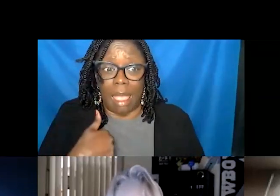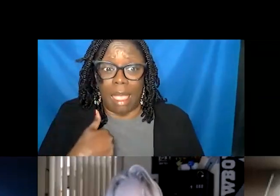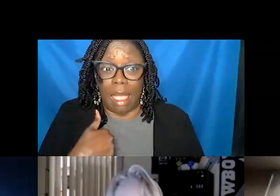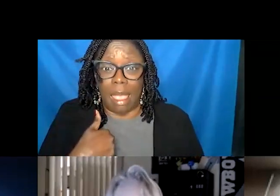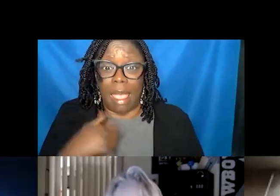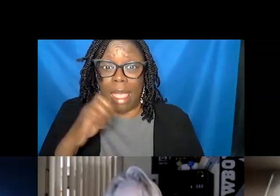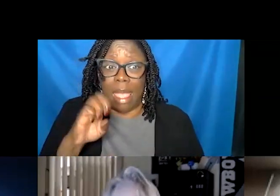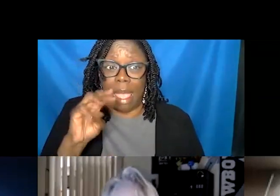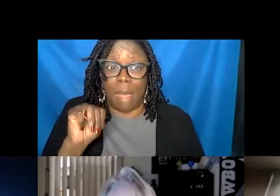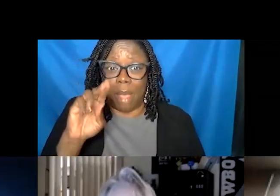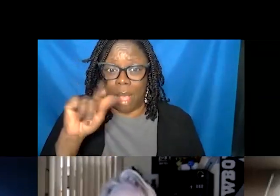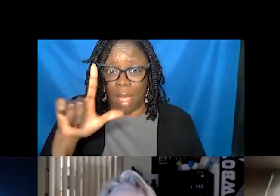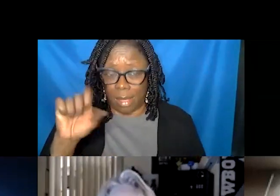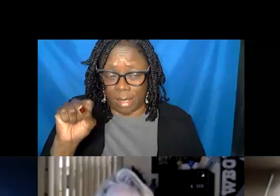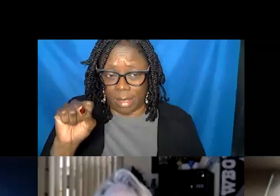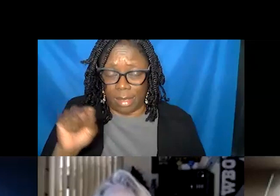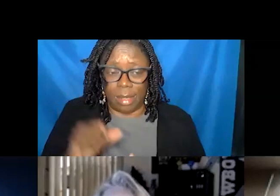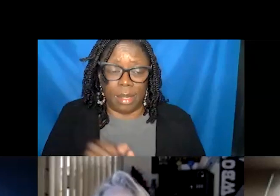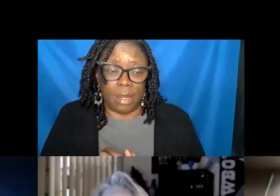EMLS linguistics faculty.